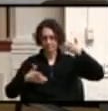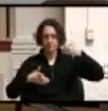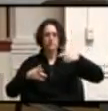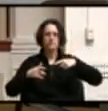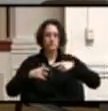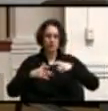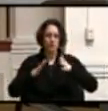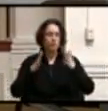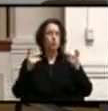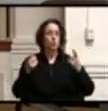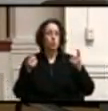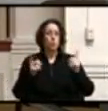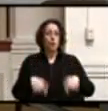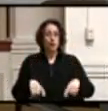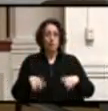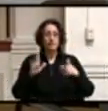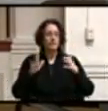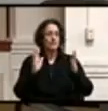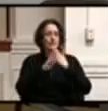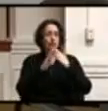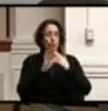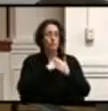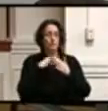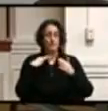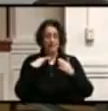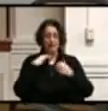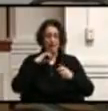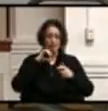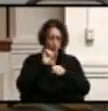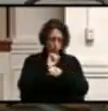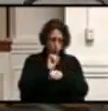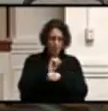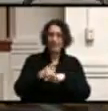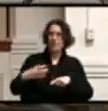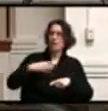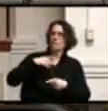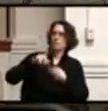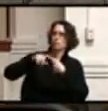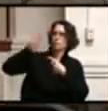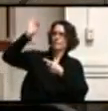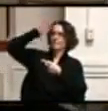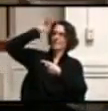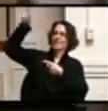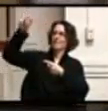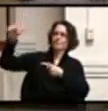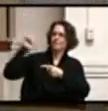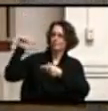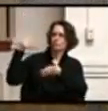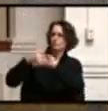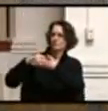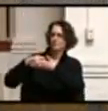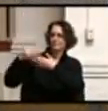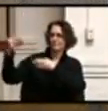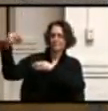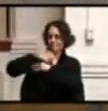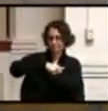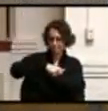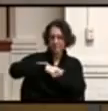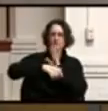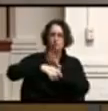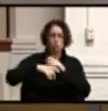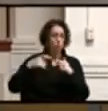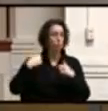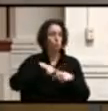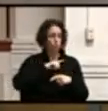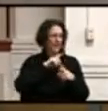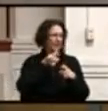lot of the town staff, we're still pursuing this project. And Hannah will fill you in. We've actually put bids out,